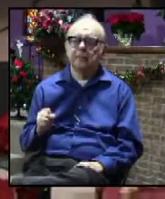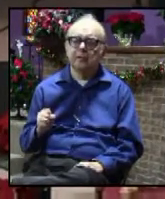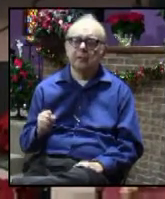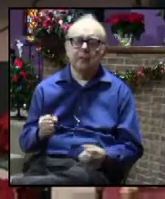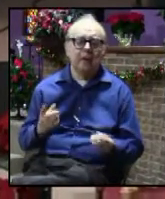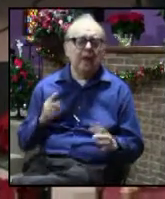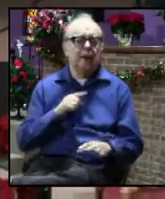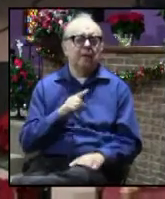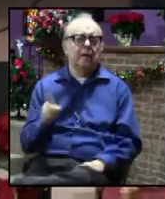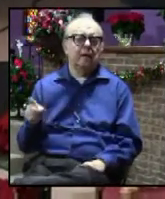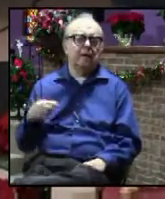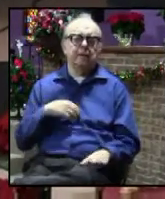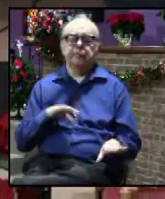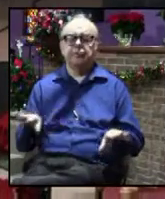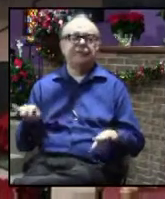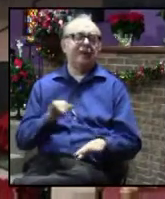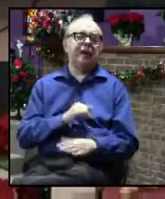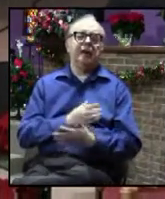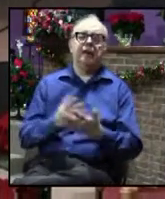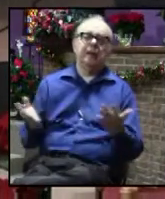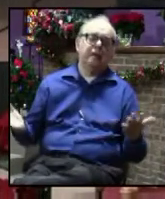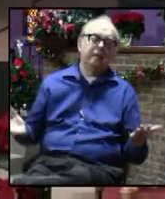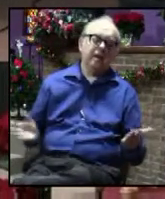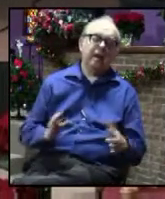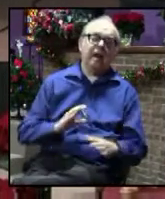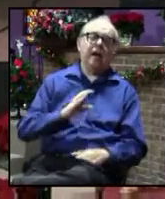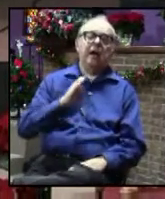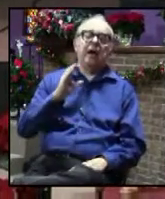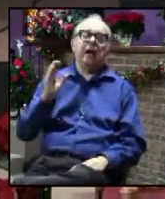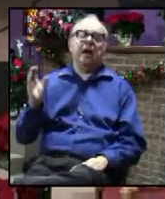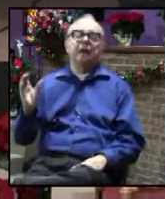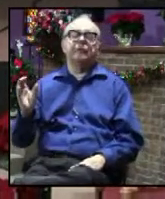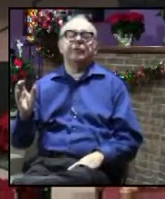How many of you all do the same thing every Christmas?